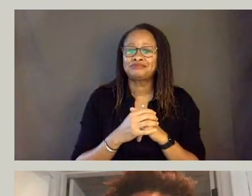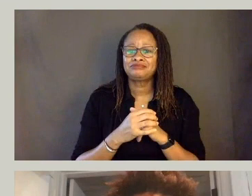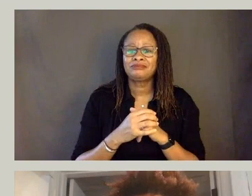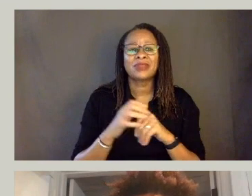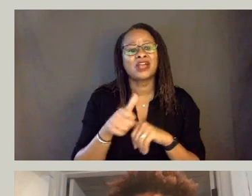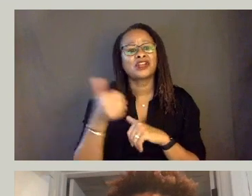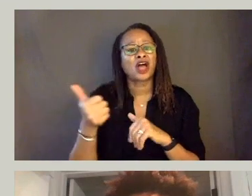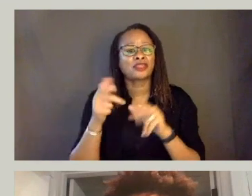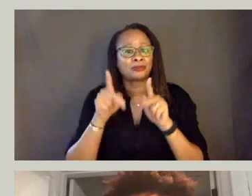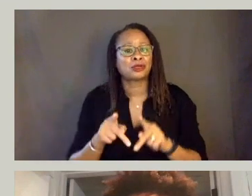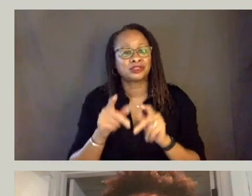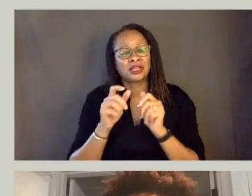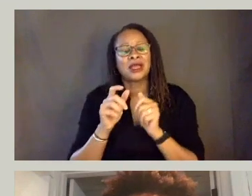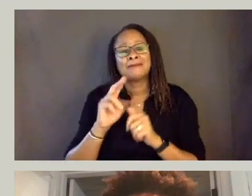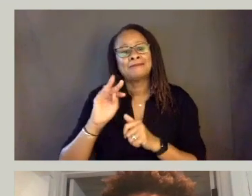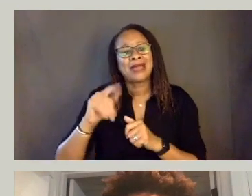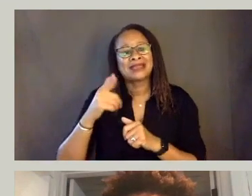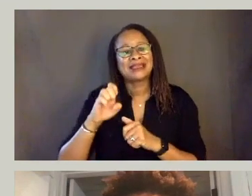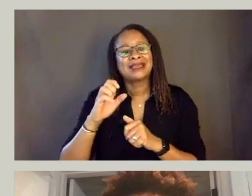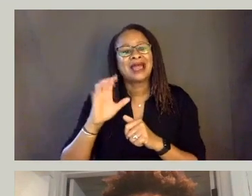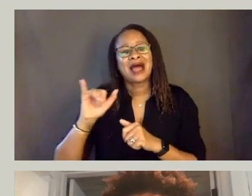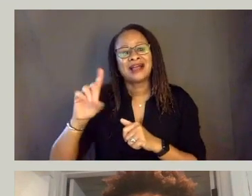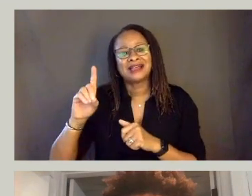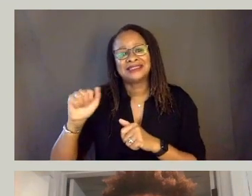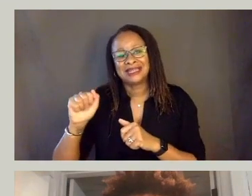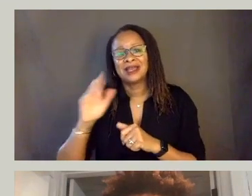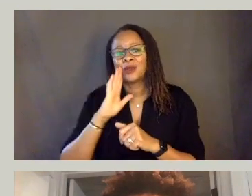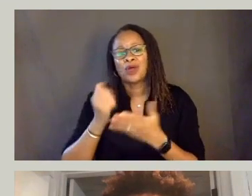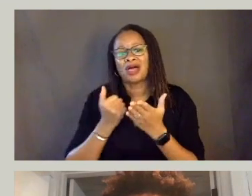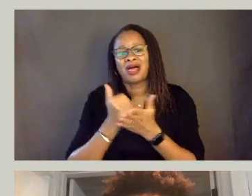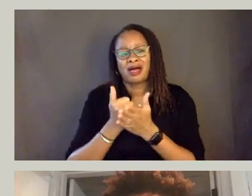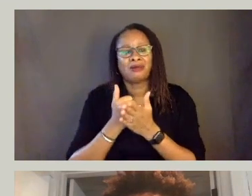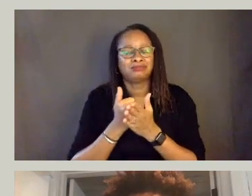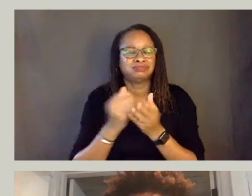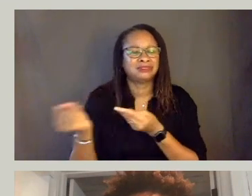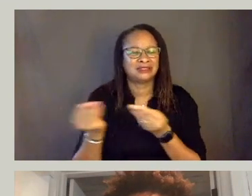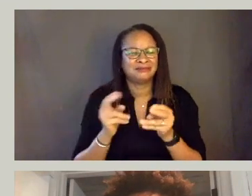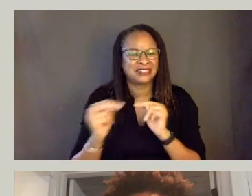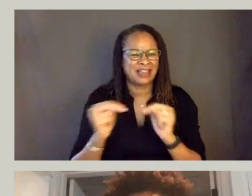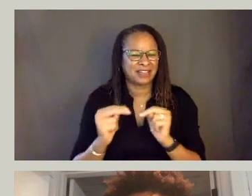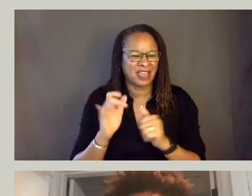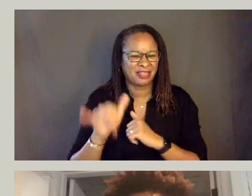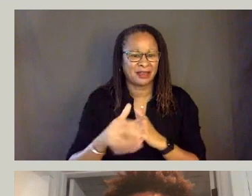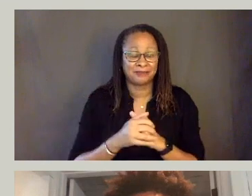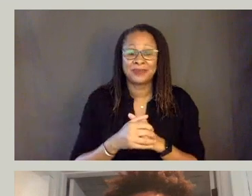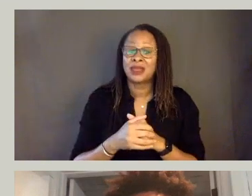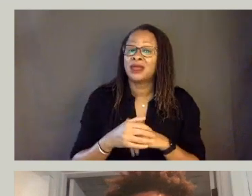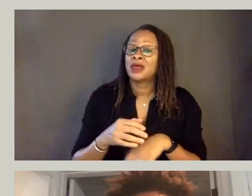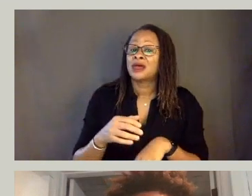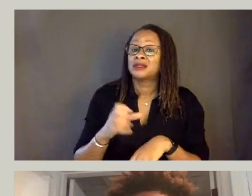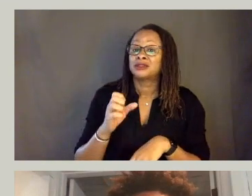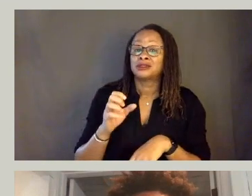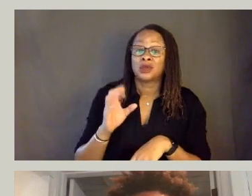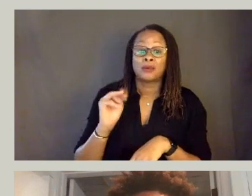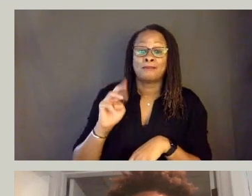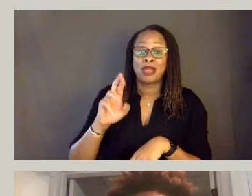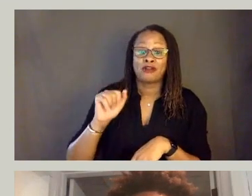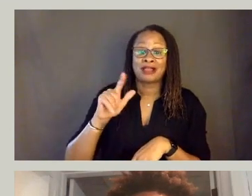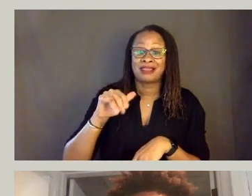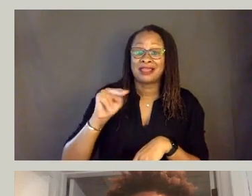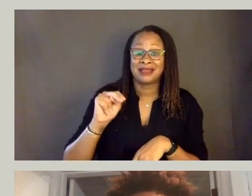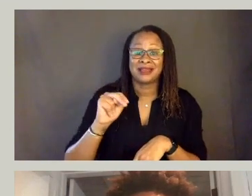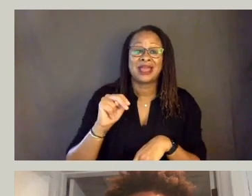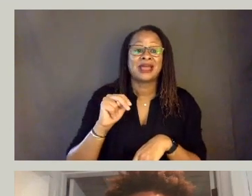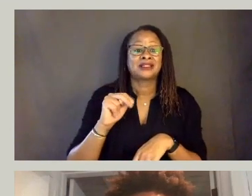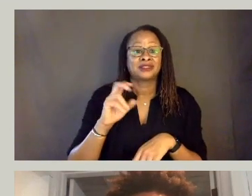IDA team can help clarify. So Marilyn, to kick us off and ensure that we're operating in